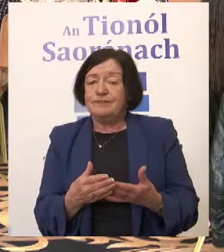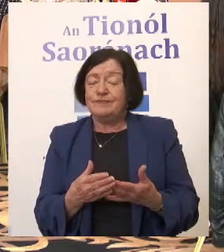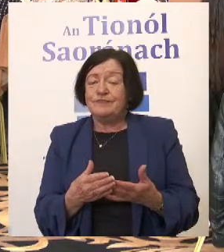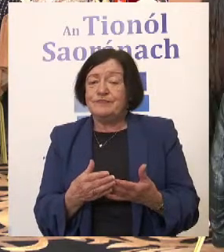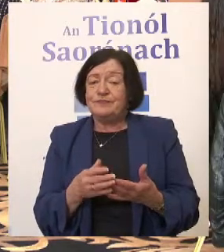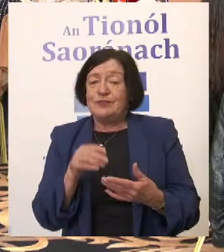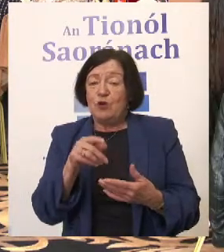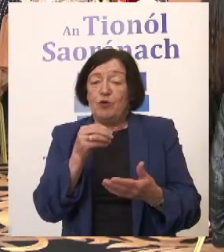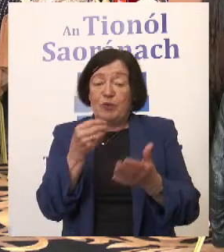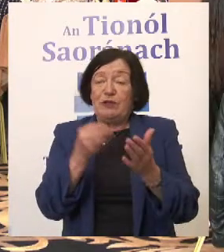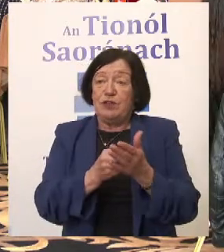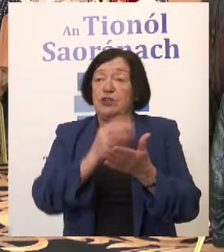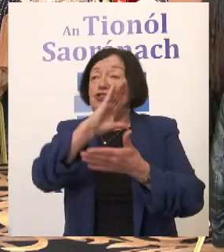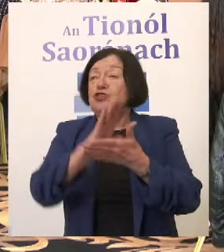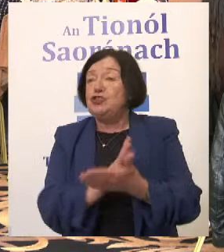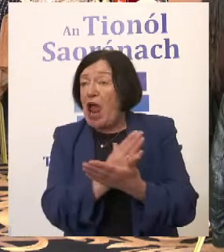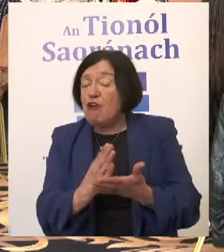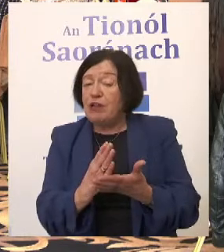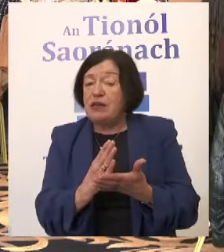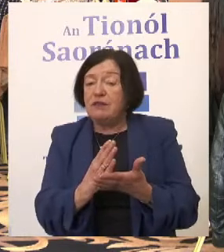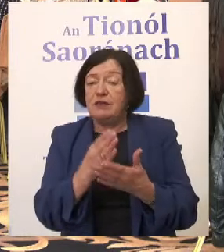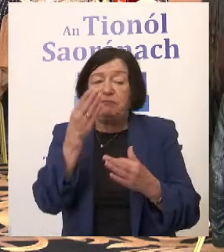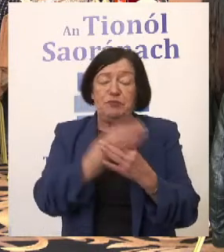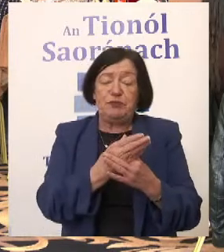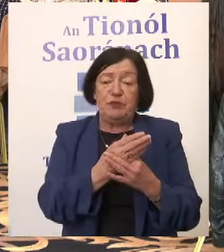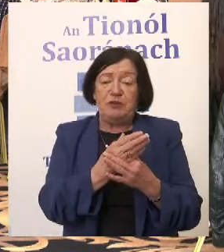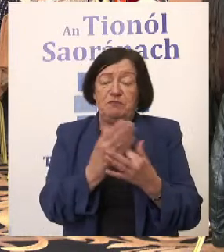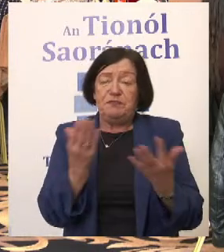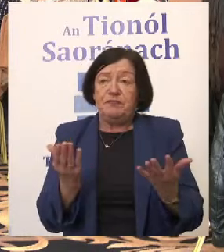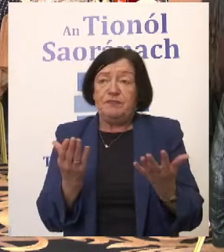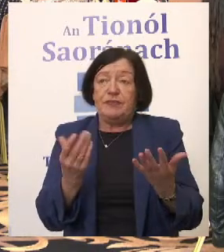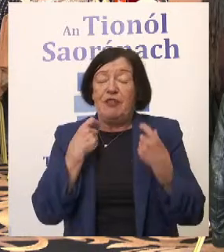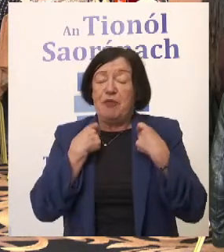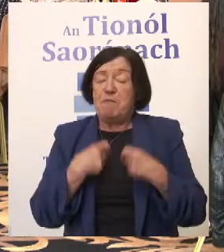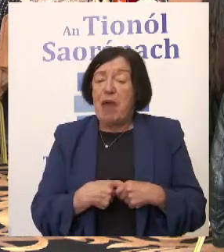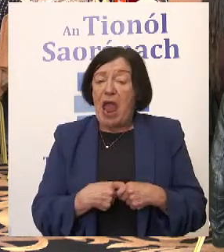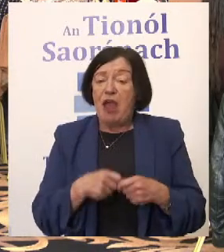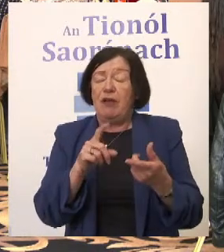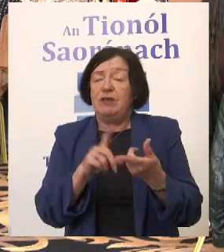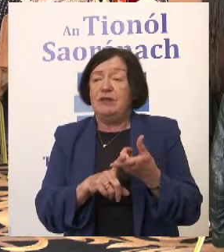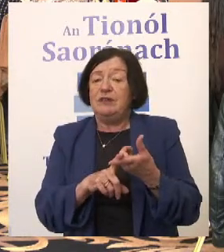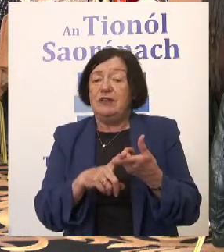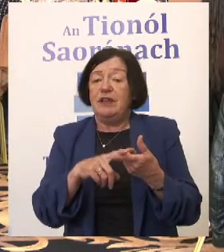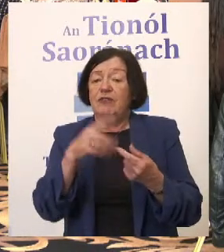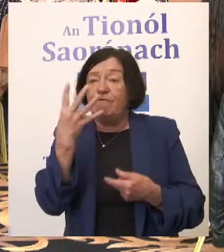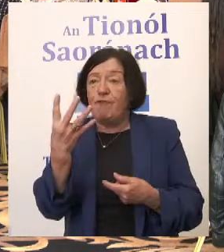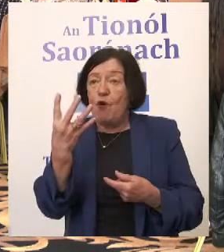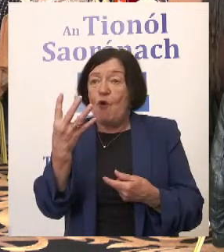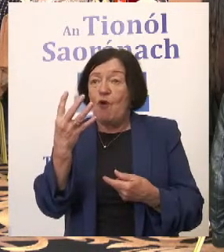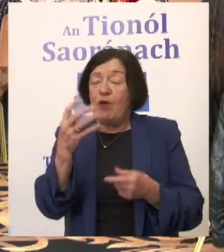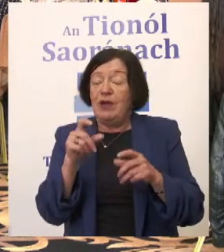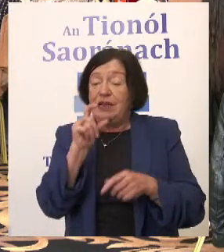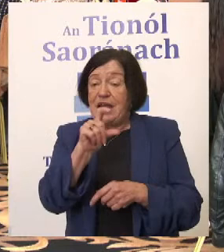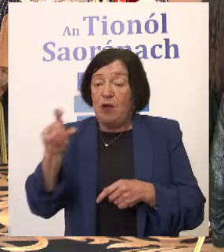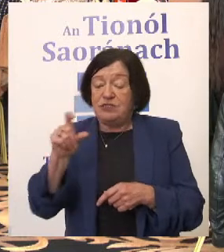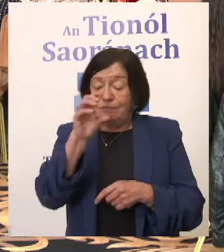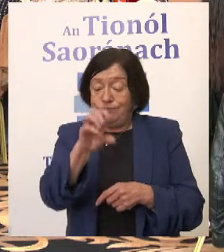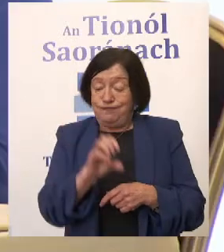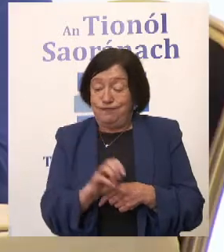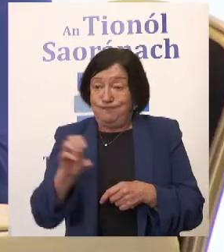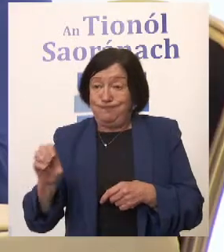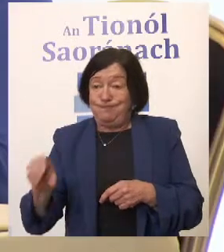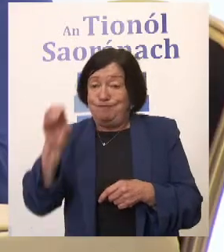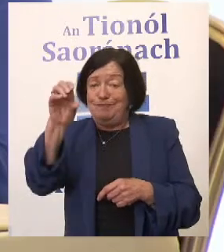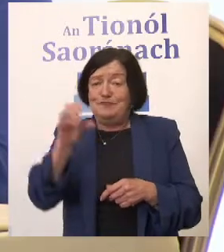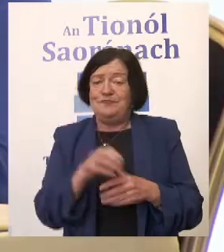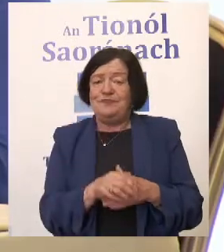Would there be revenue sharing between the mayor and the 4 local authorities?